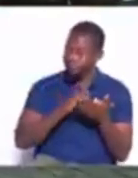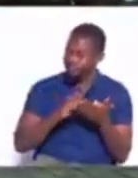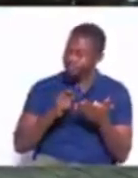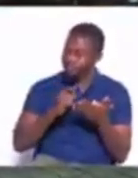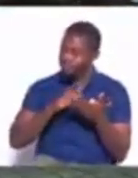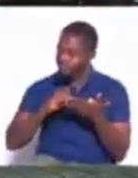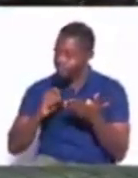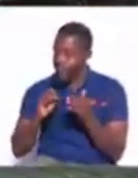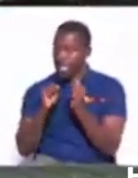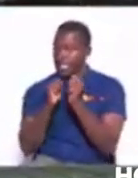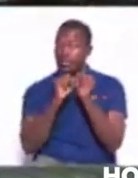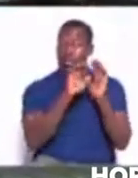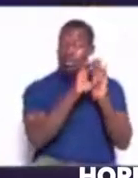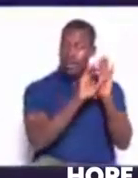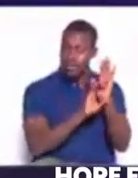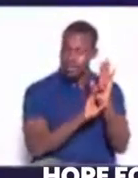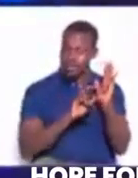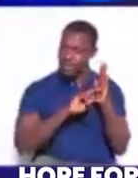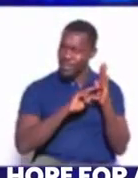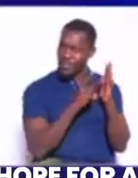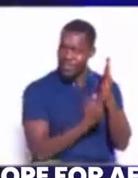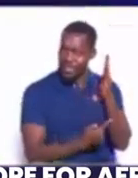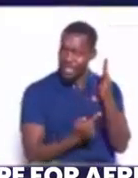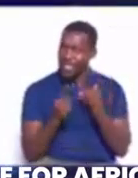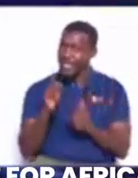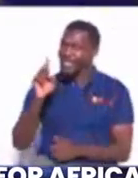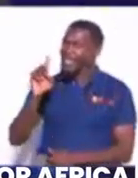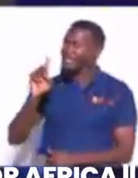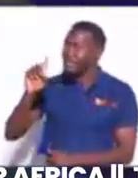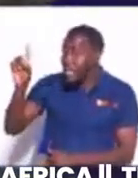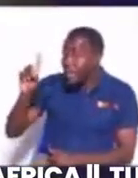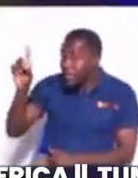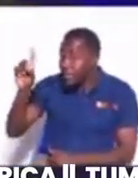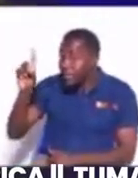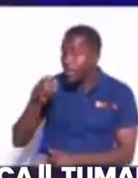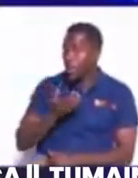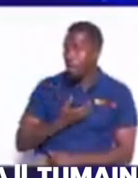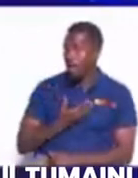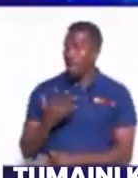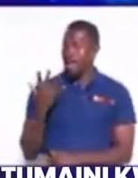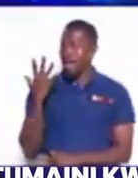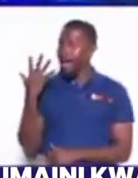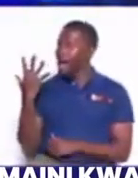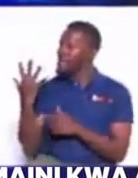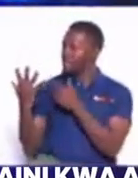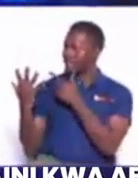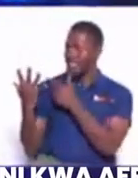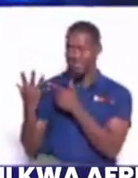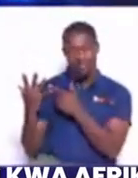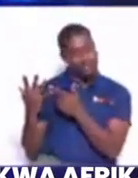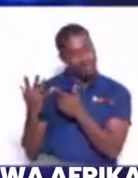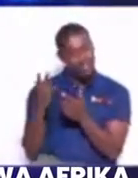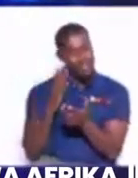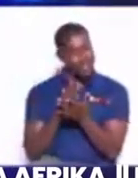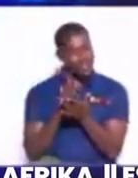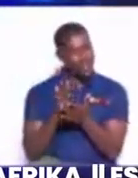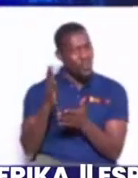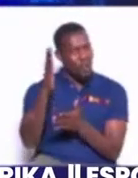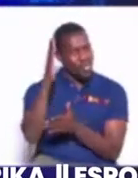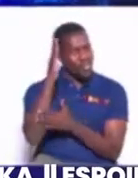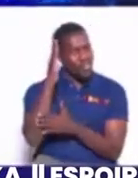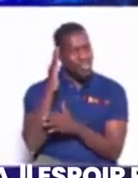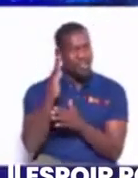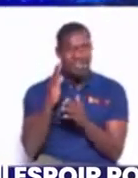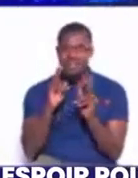law himself with his own finger, don't you think that that Ten Commandment law is pretty